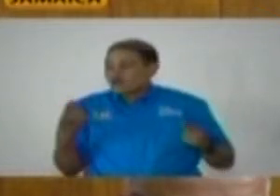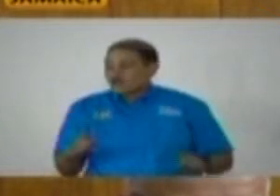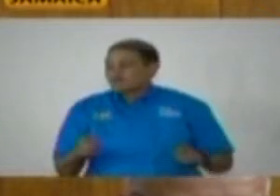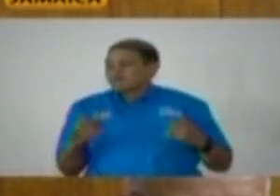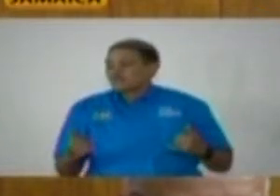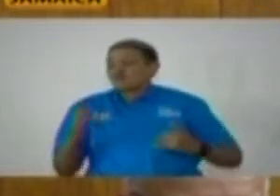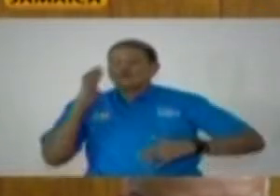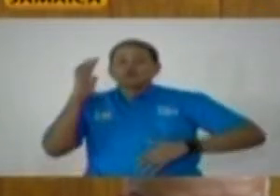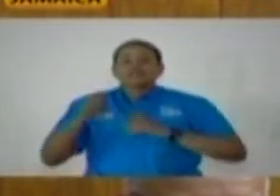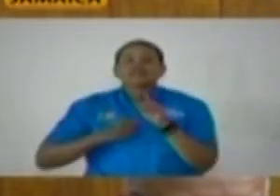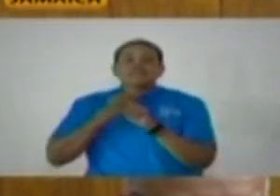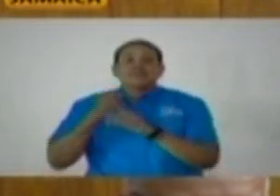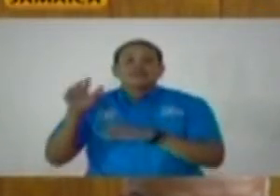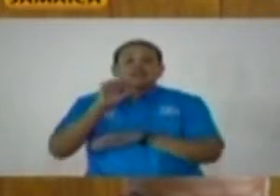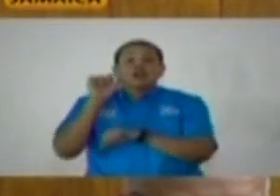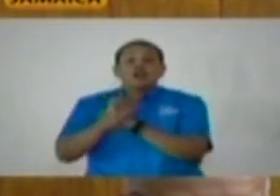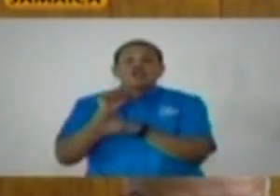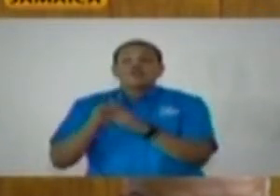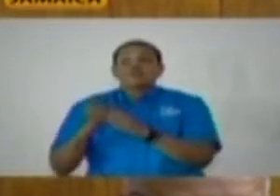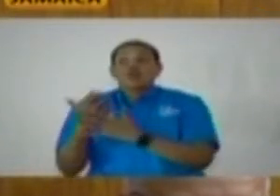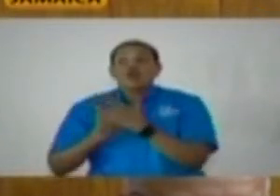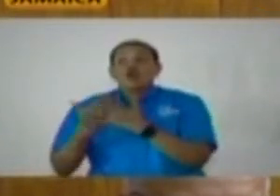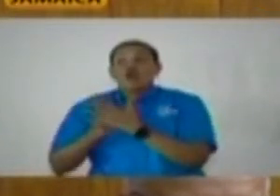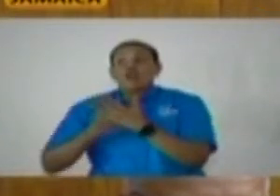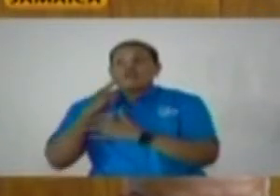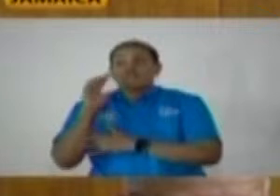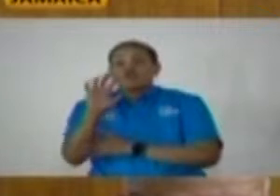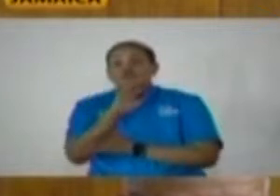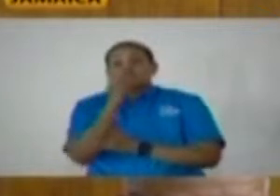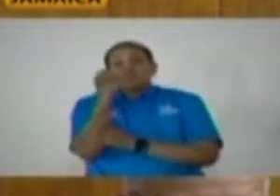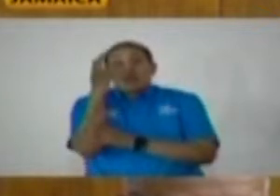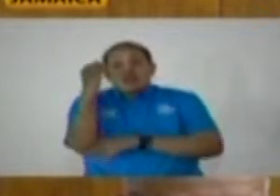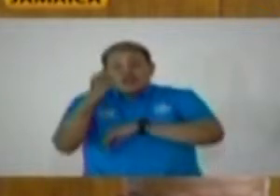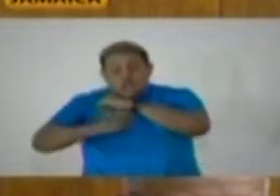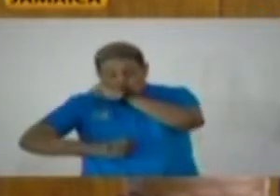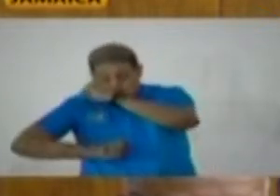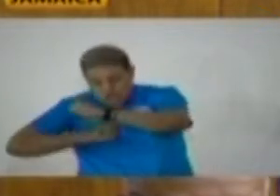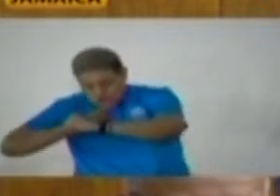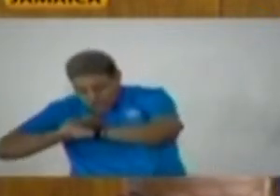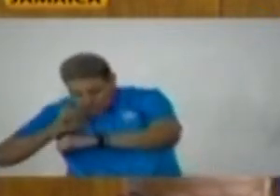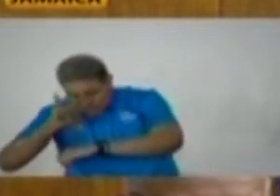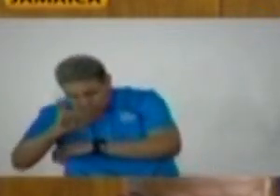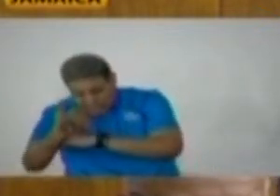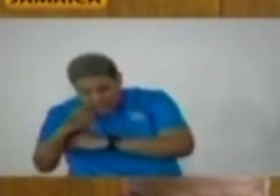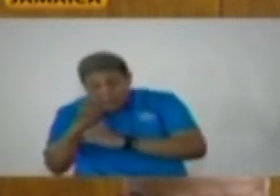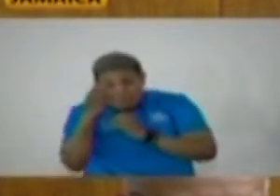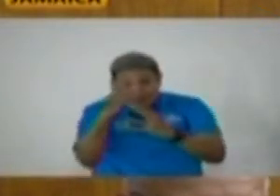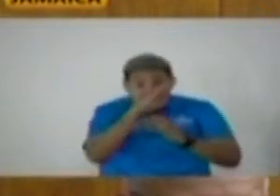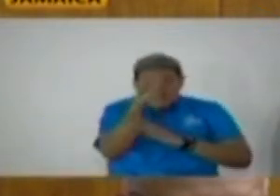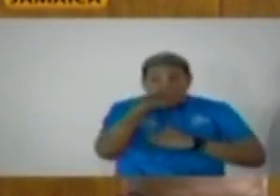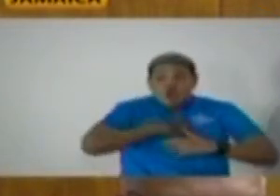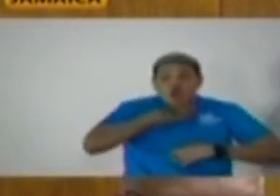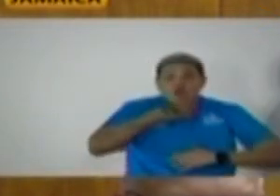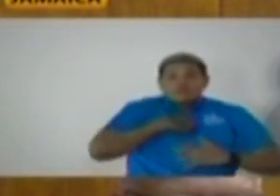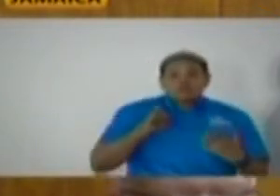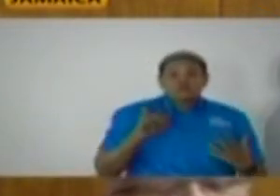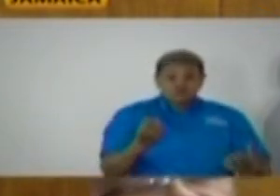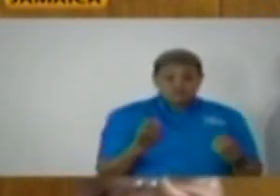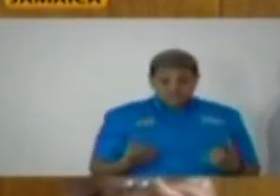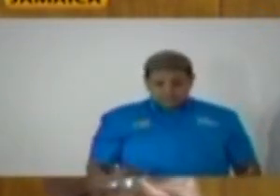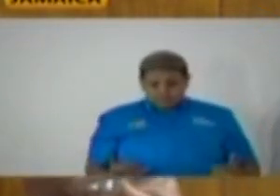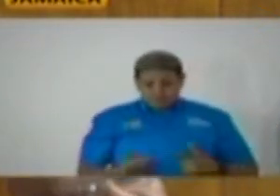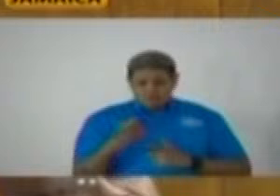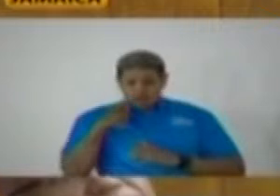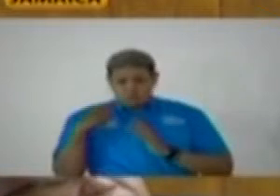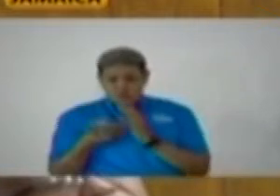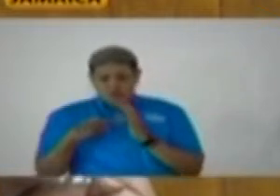will affect their careers and their earnings for years to come. Absolutely. Many of the complaints we are getting, Madam Speaker, from the